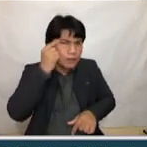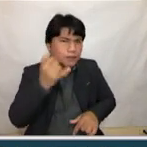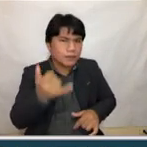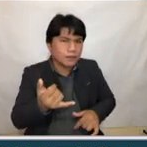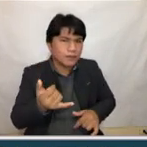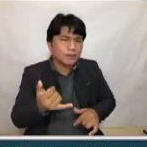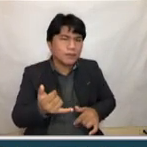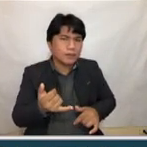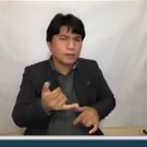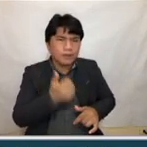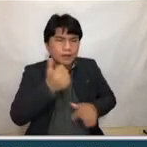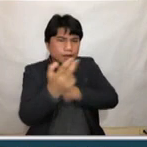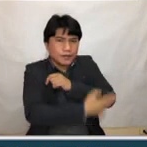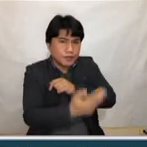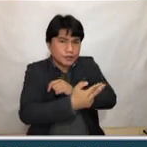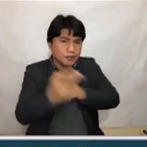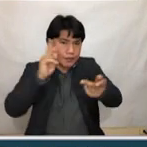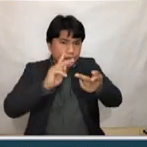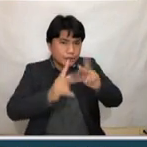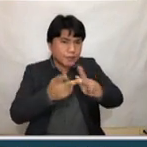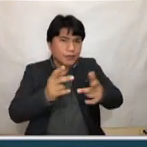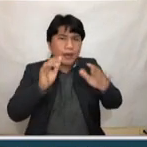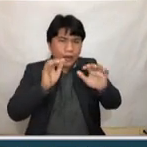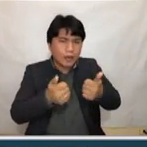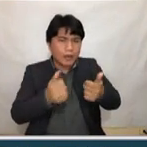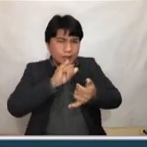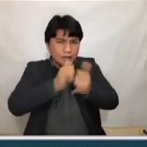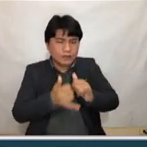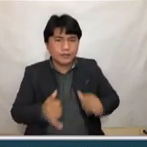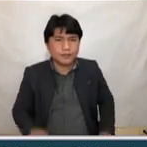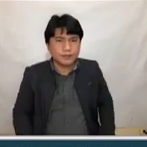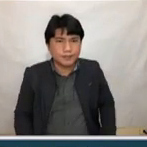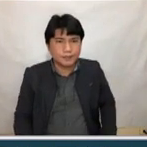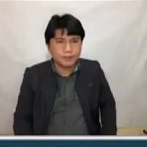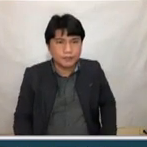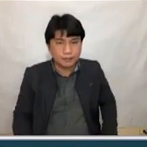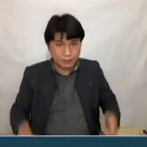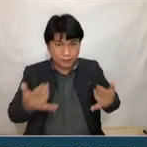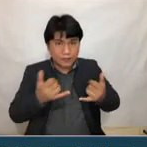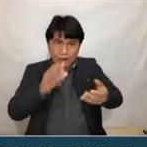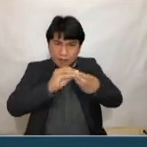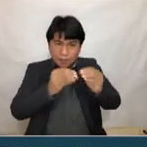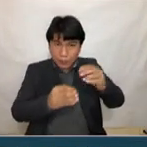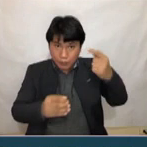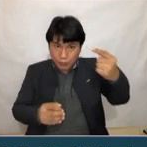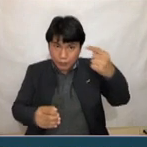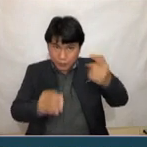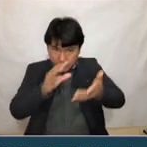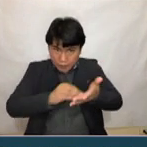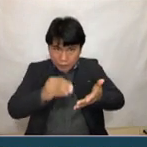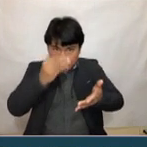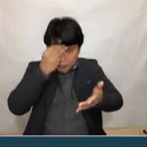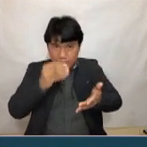our regional peers on how they address the pandemic? Well, I think the number one lesson, which is